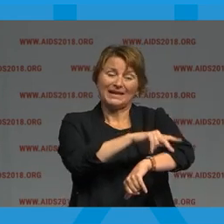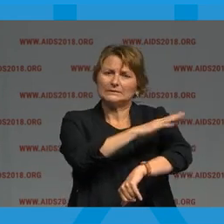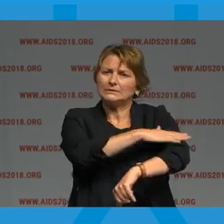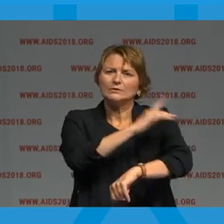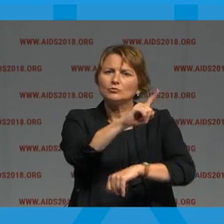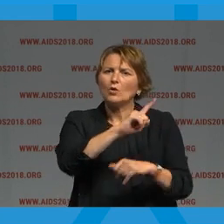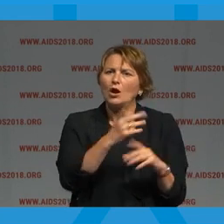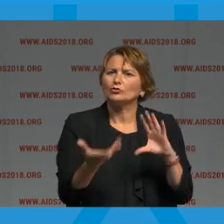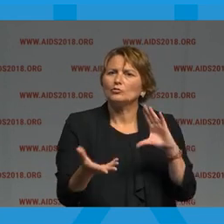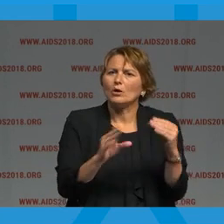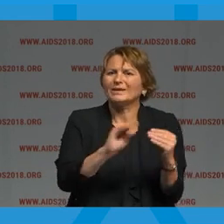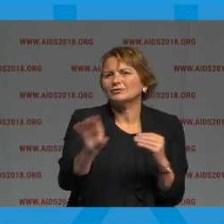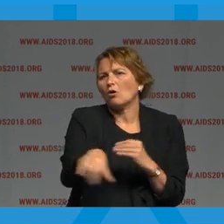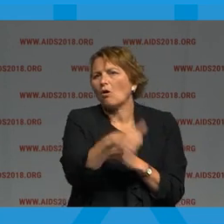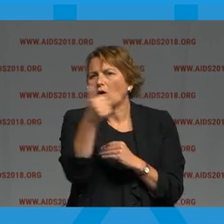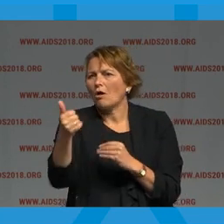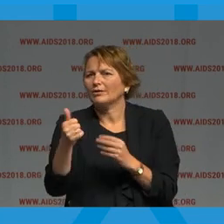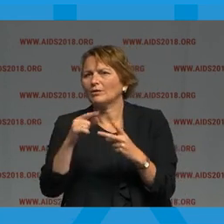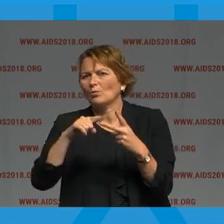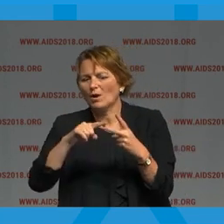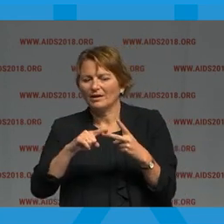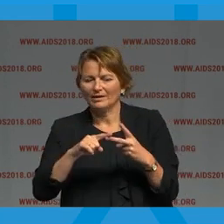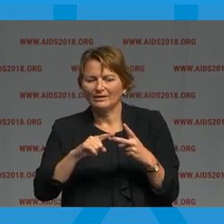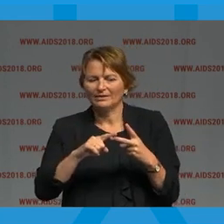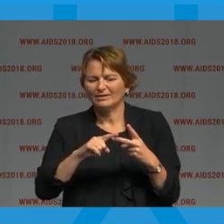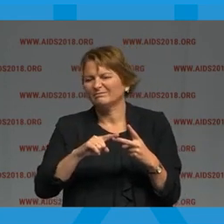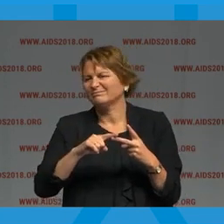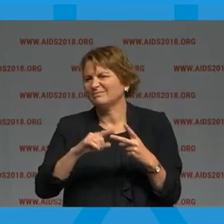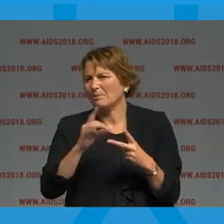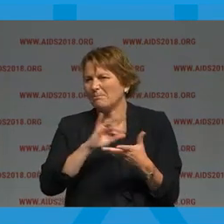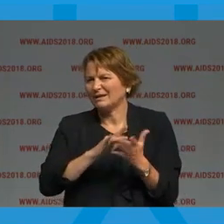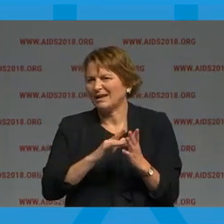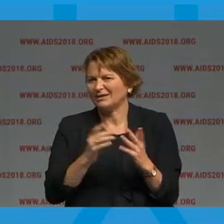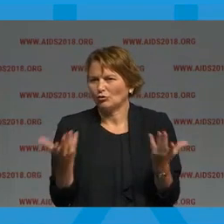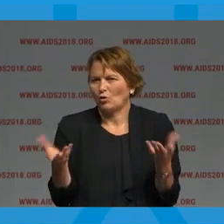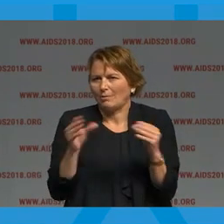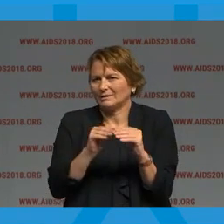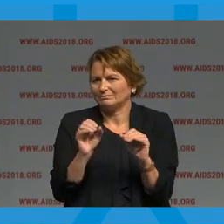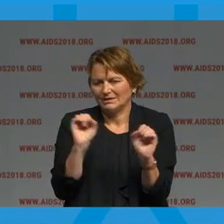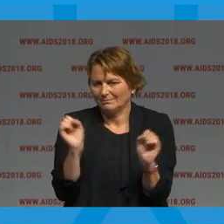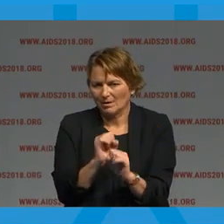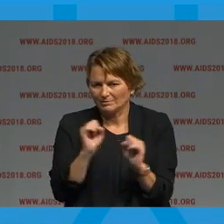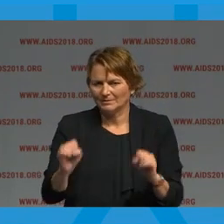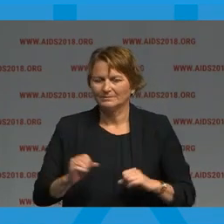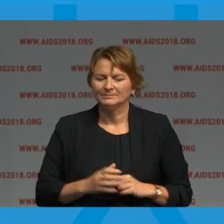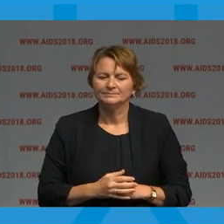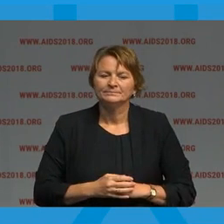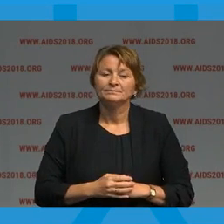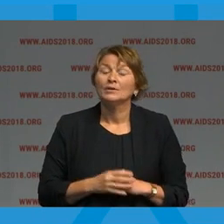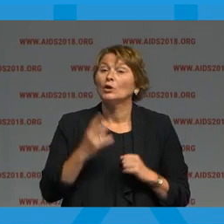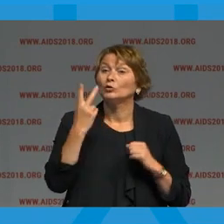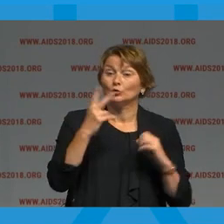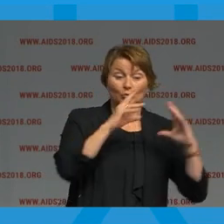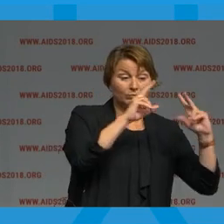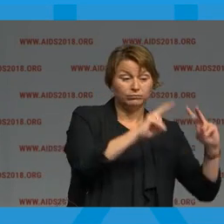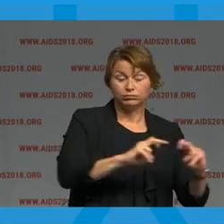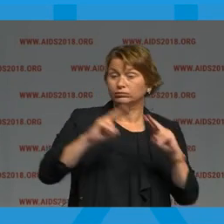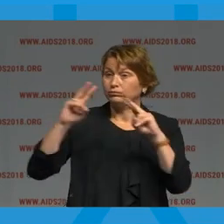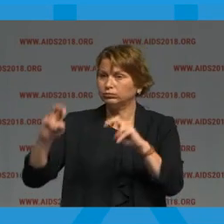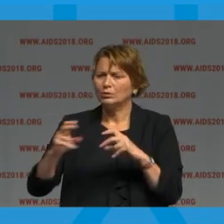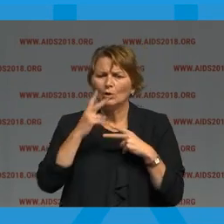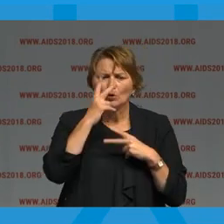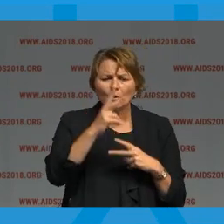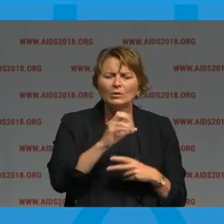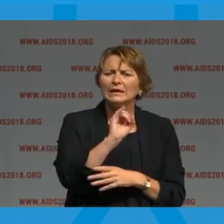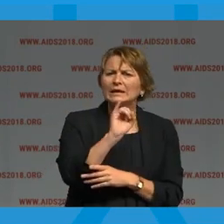cation-containing supplements with your integrase inhibitor. So we have 2 studies that explored the use of